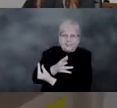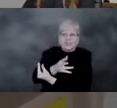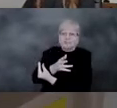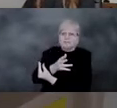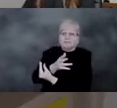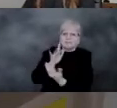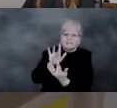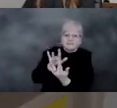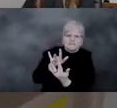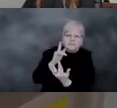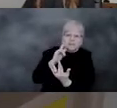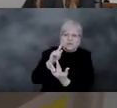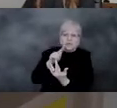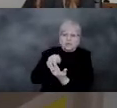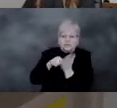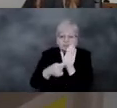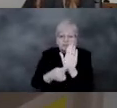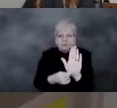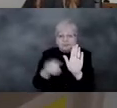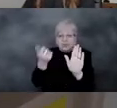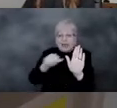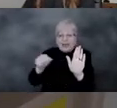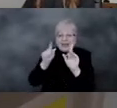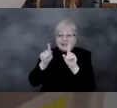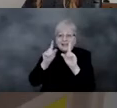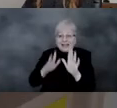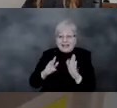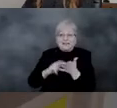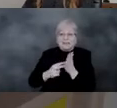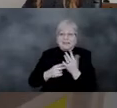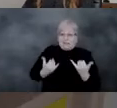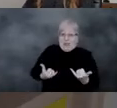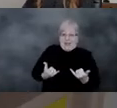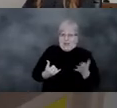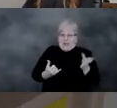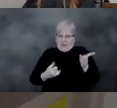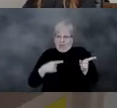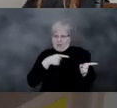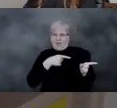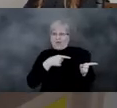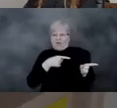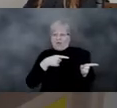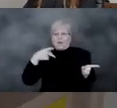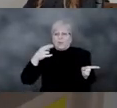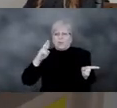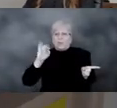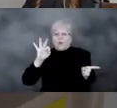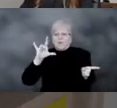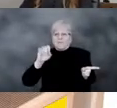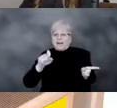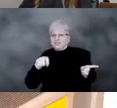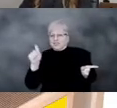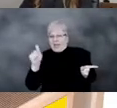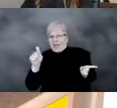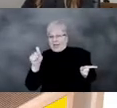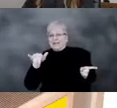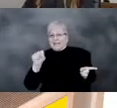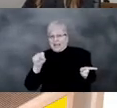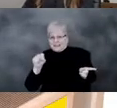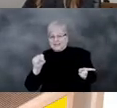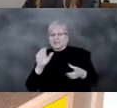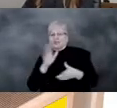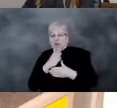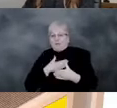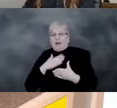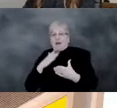attendees you will want to check this box here that says I want to share my contact information. The